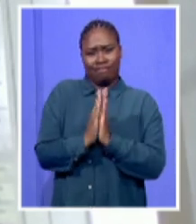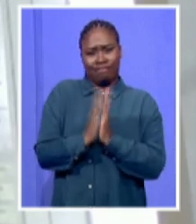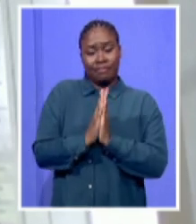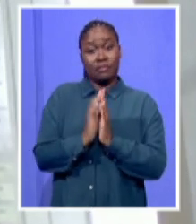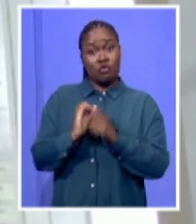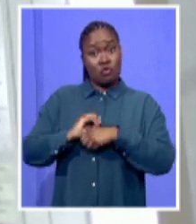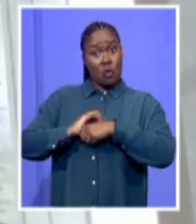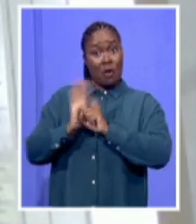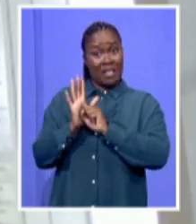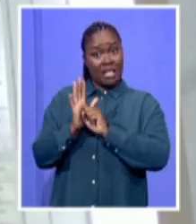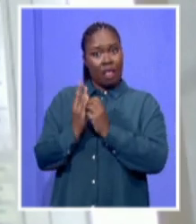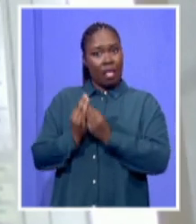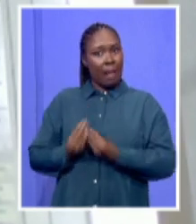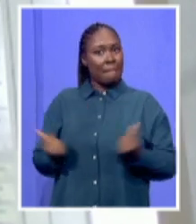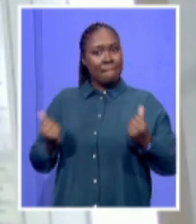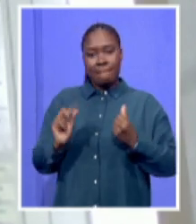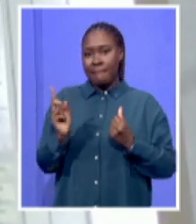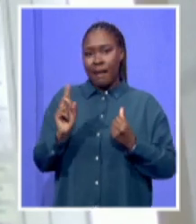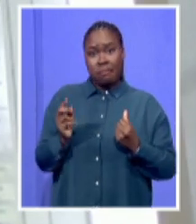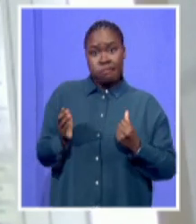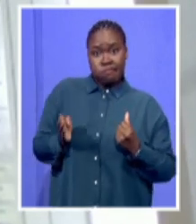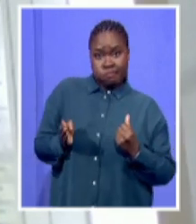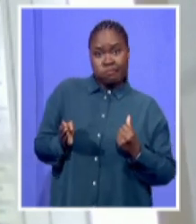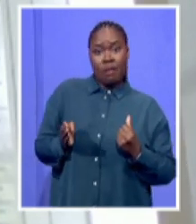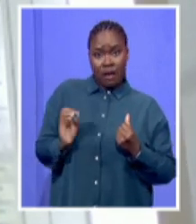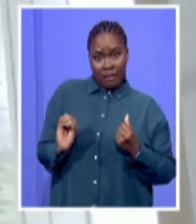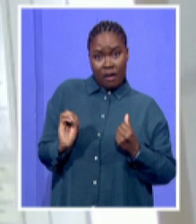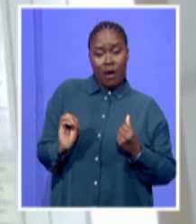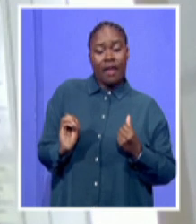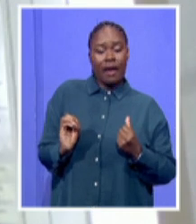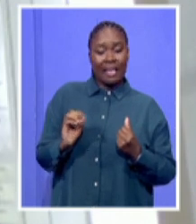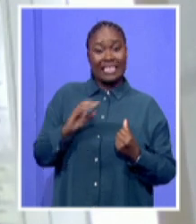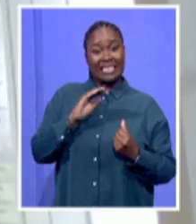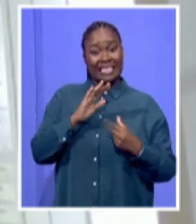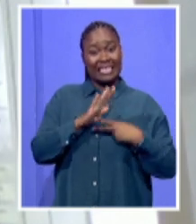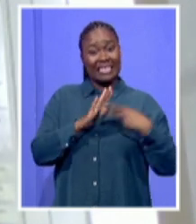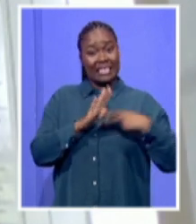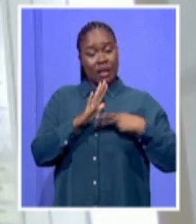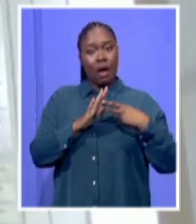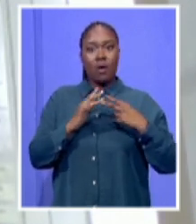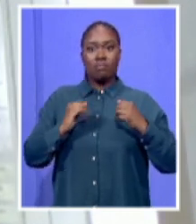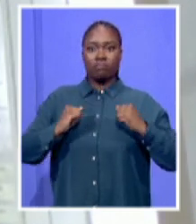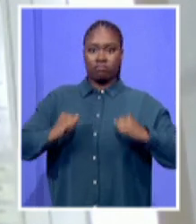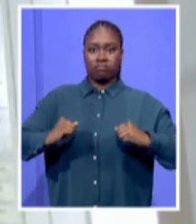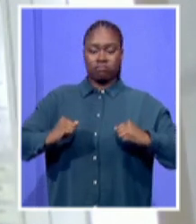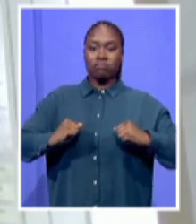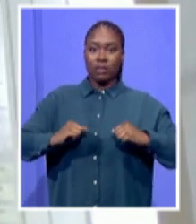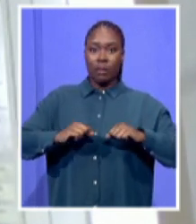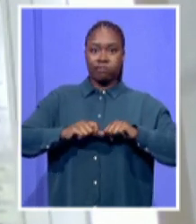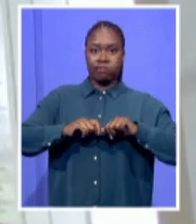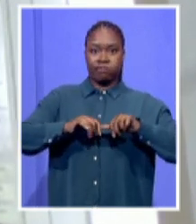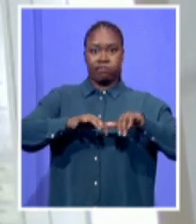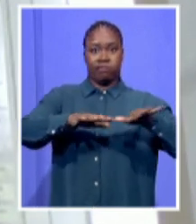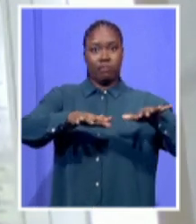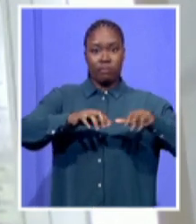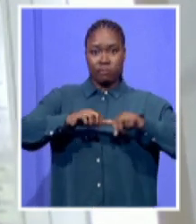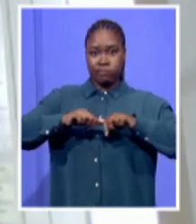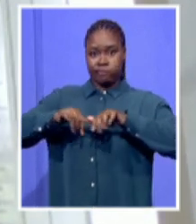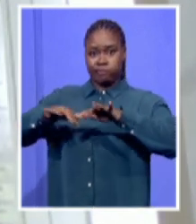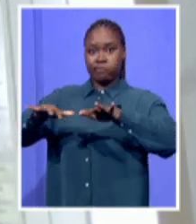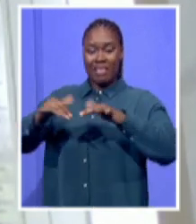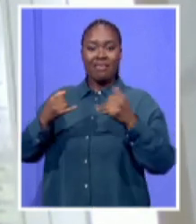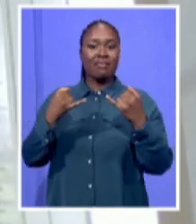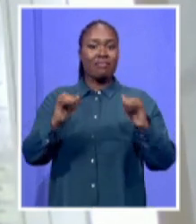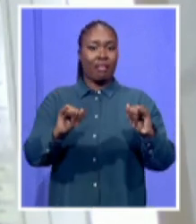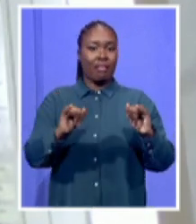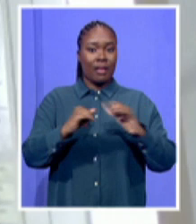COVID is very much still amongst us, and those are the two most prevalent subvariants still doing the rounds. Fortunately, we did